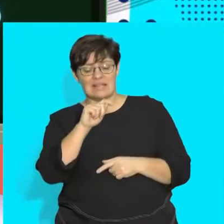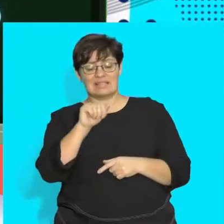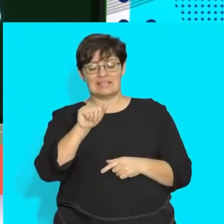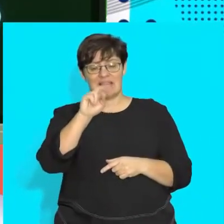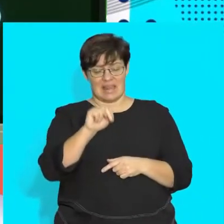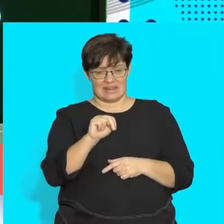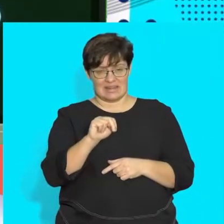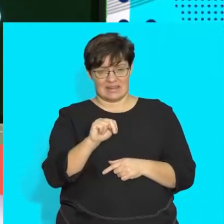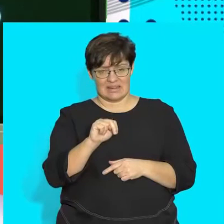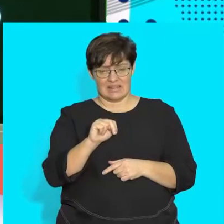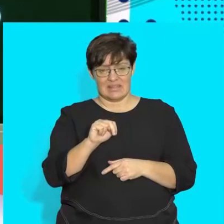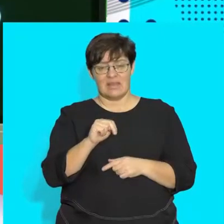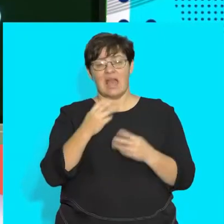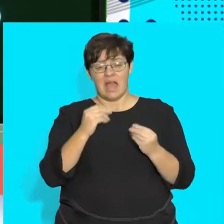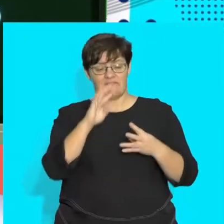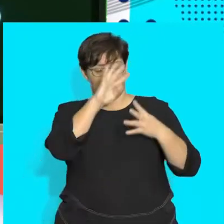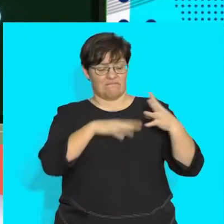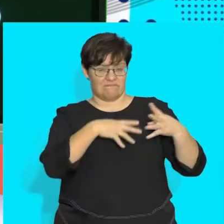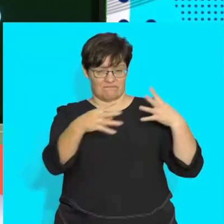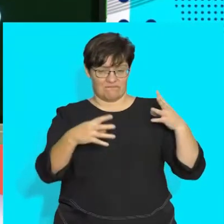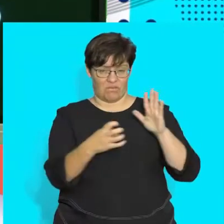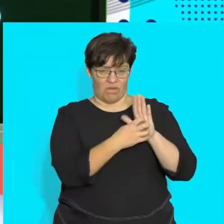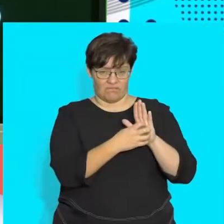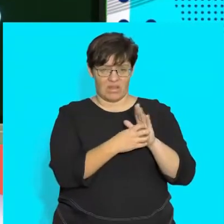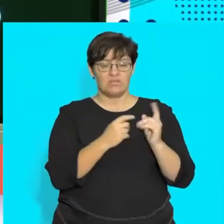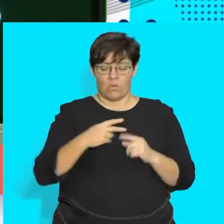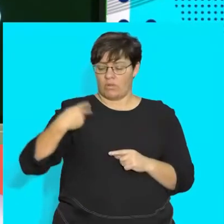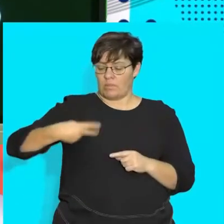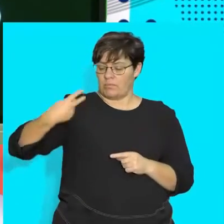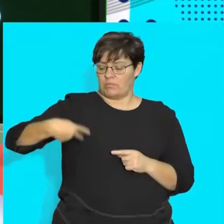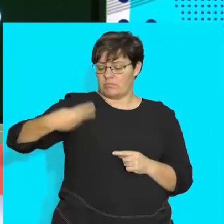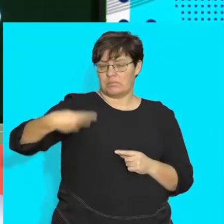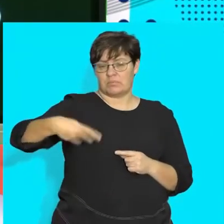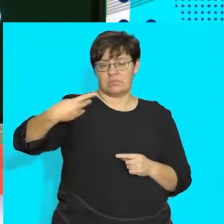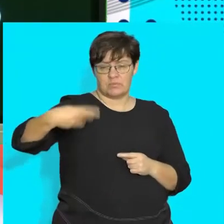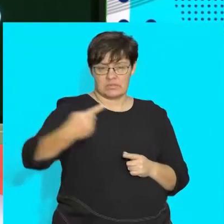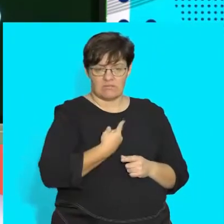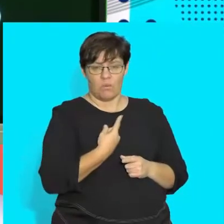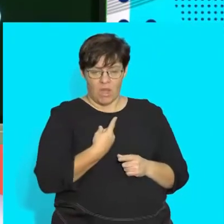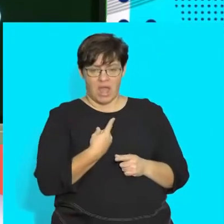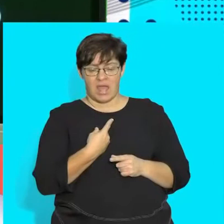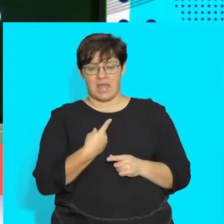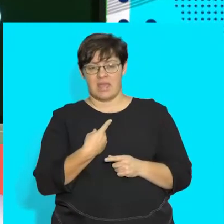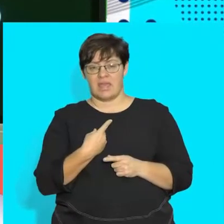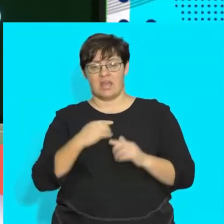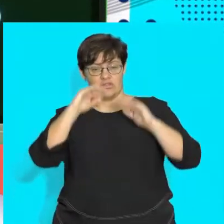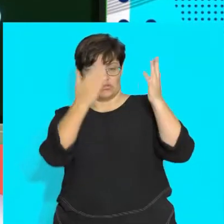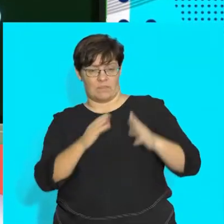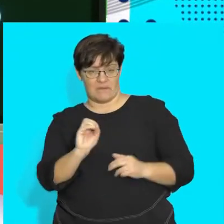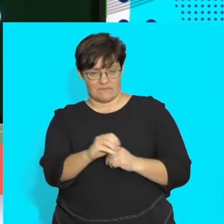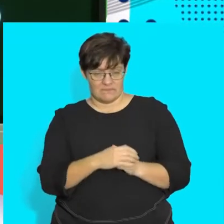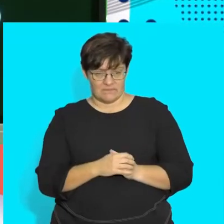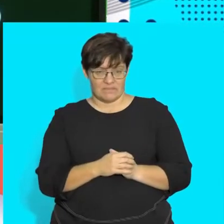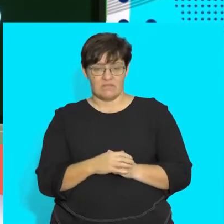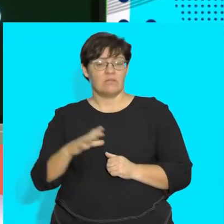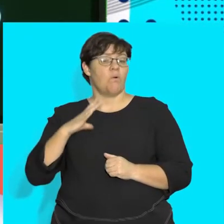is a periodic graph. And so tan, the answers of tan are going to keep repeating themselves because of the shape of tan. And so